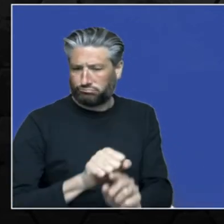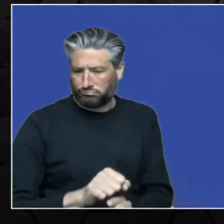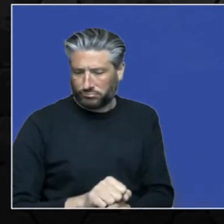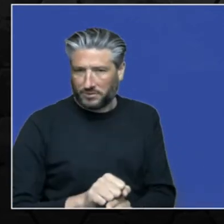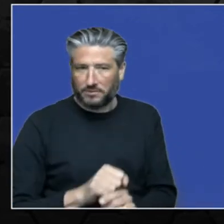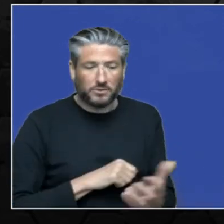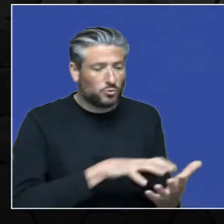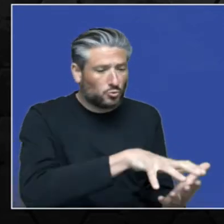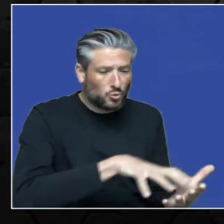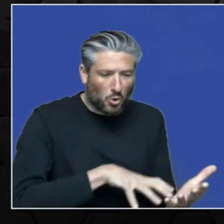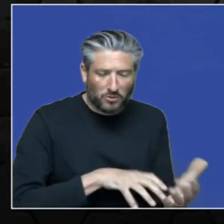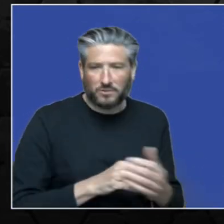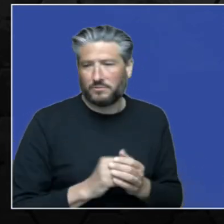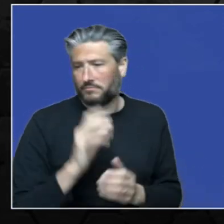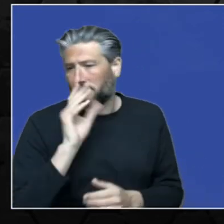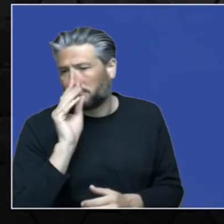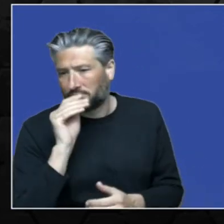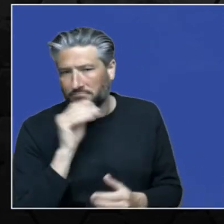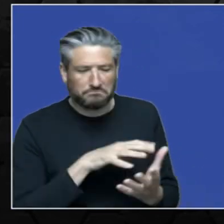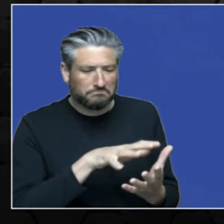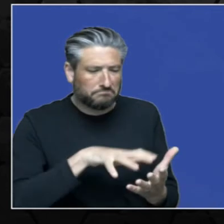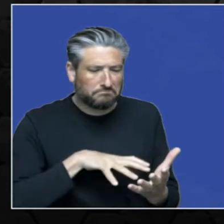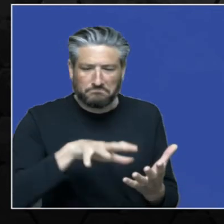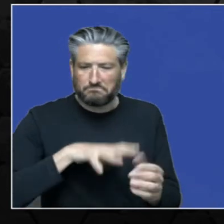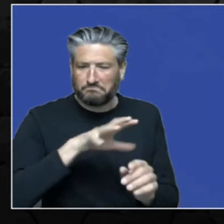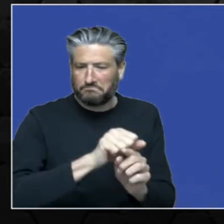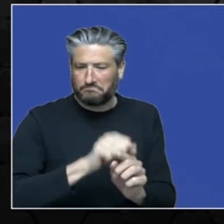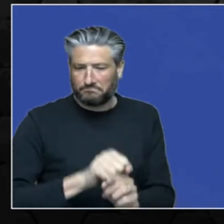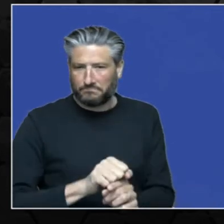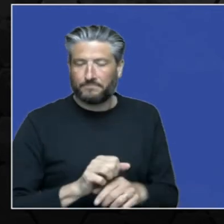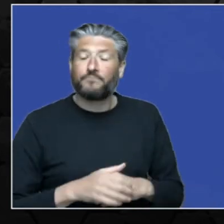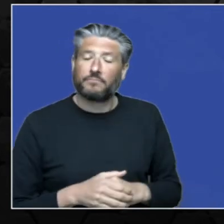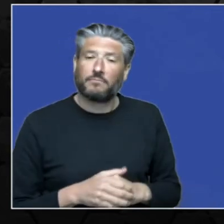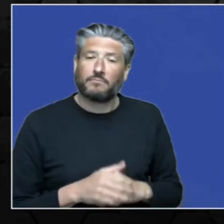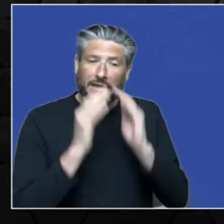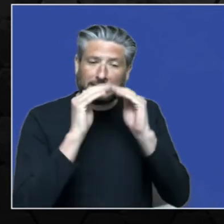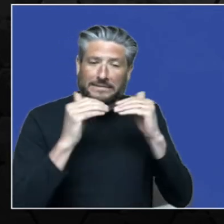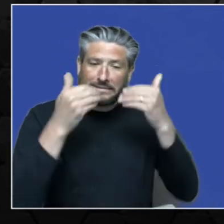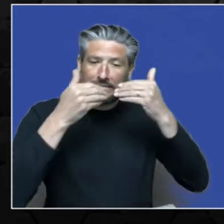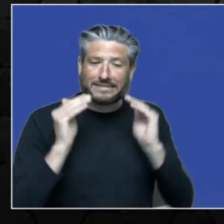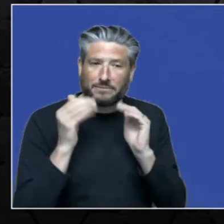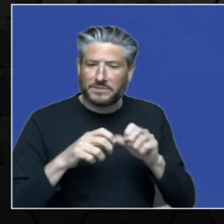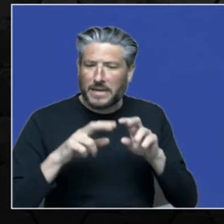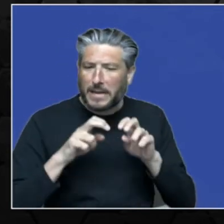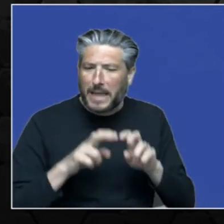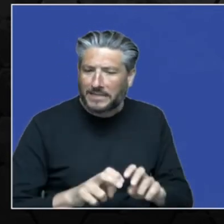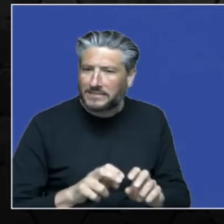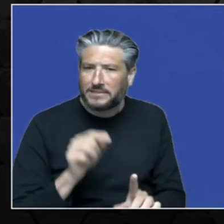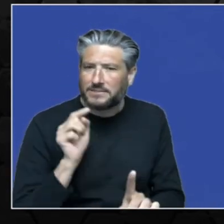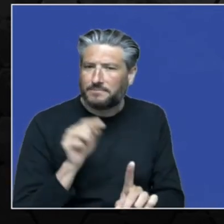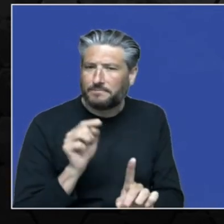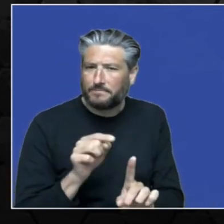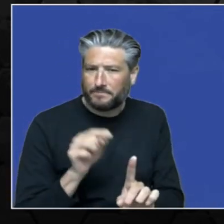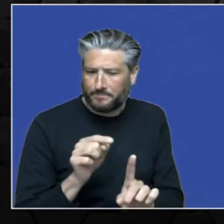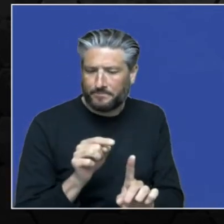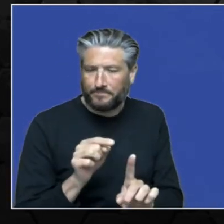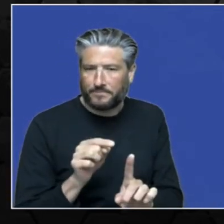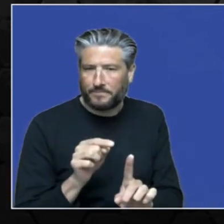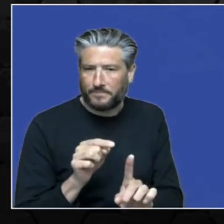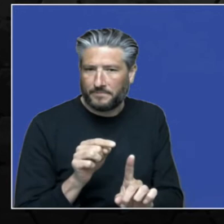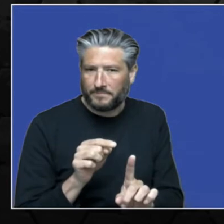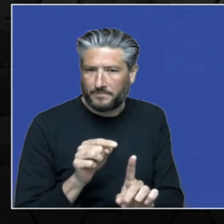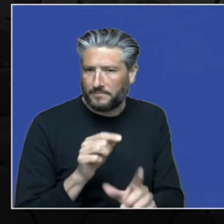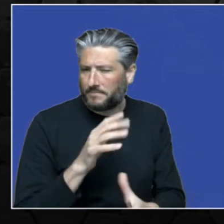submitted on the request. Usually, when we use sentiment analysis, Sharif team showed us how sentiment